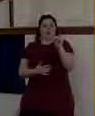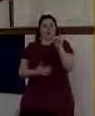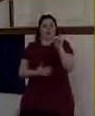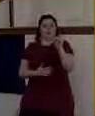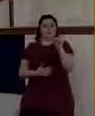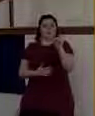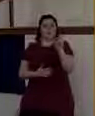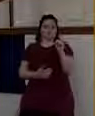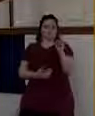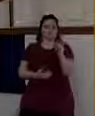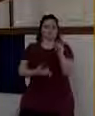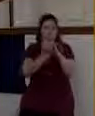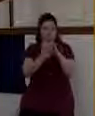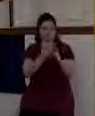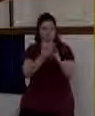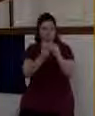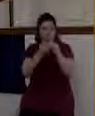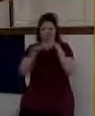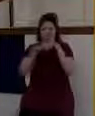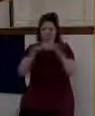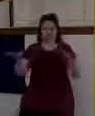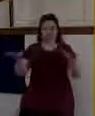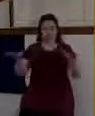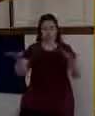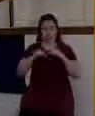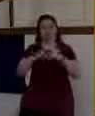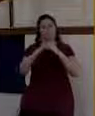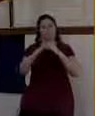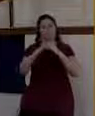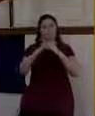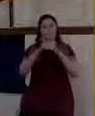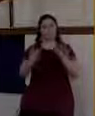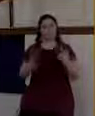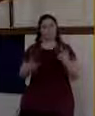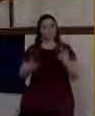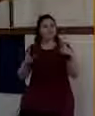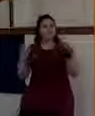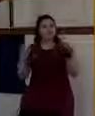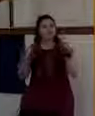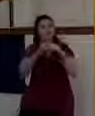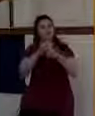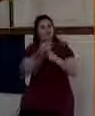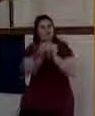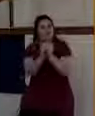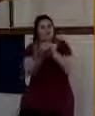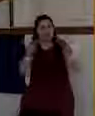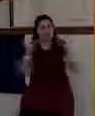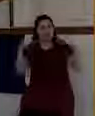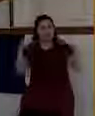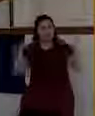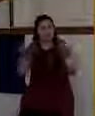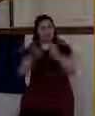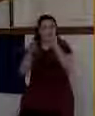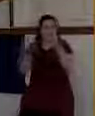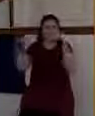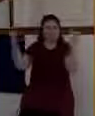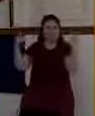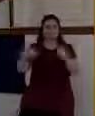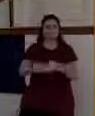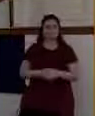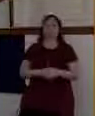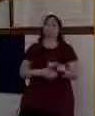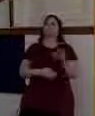sacred scripture of Islam. So basically that was started by an angel from heaven, and then on we could go.